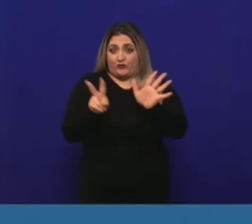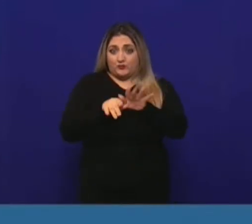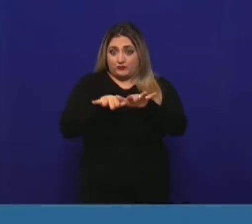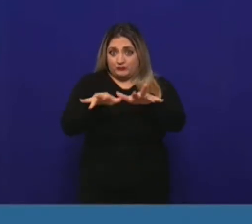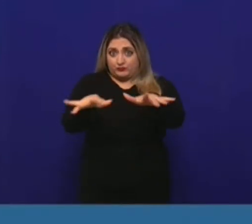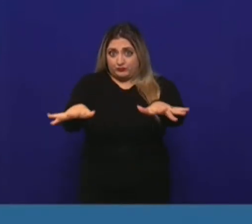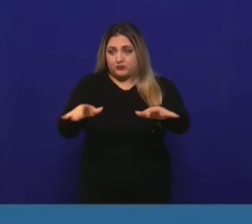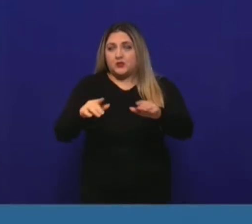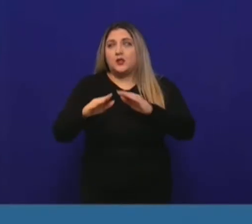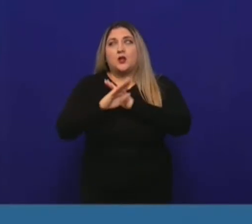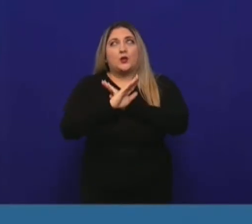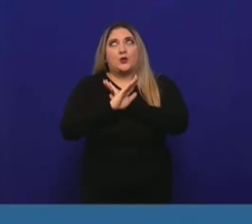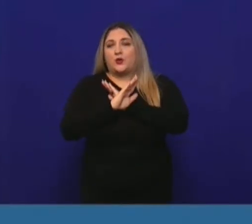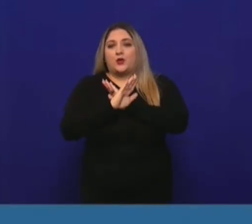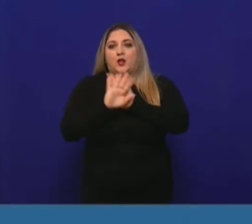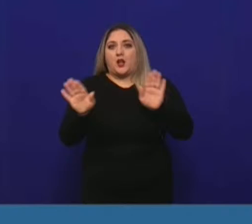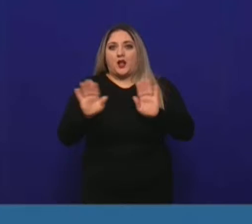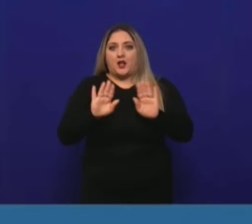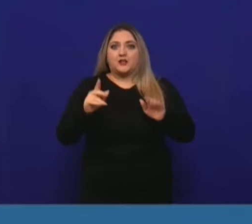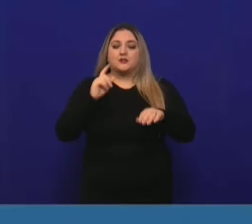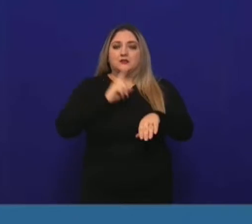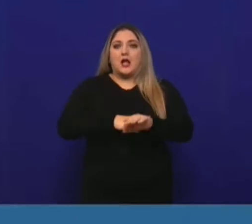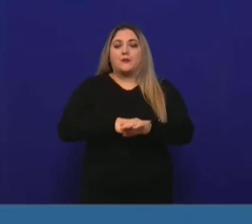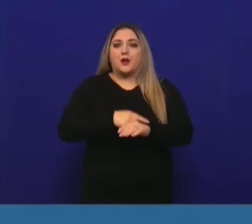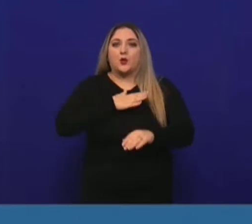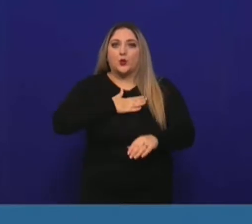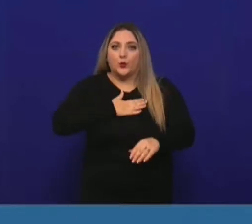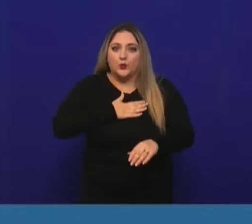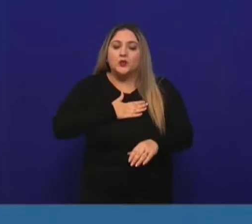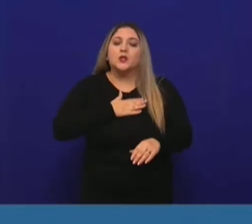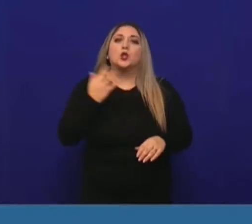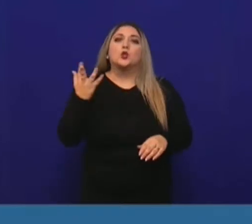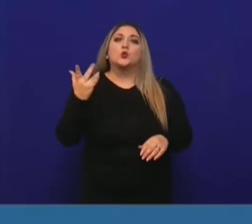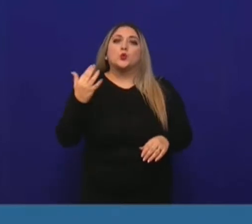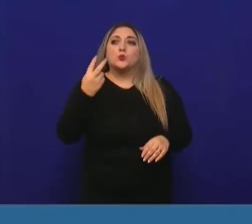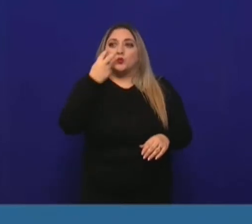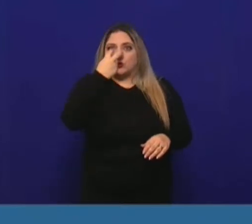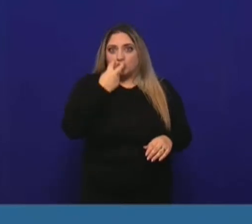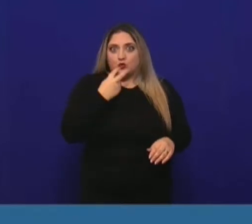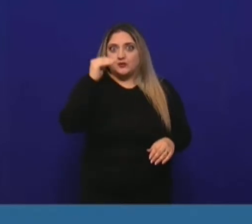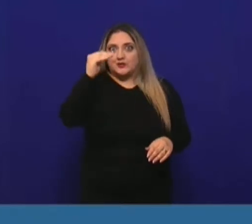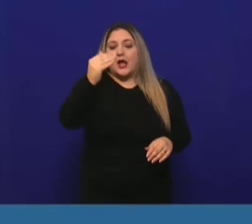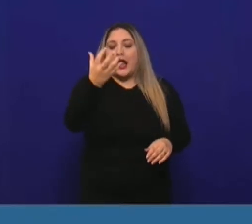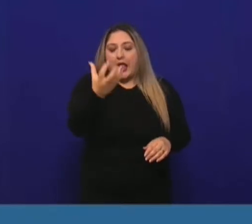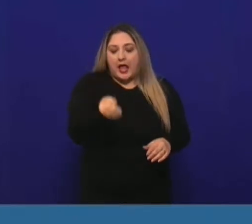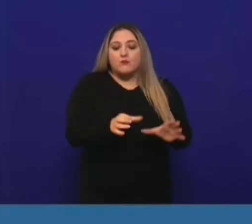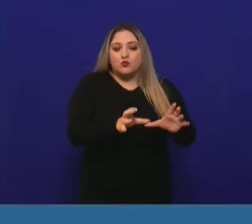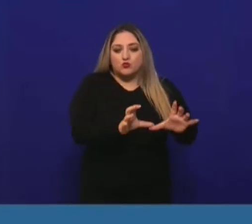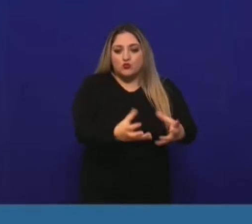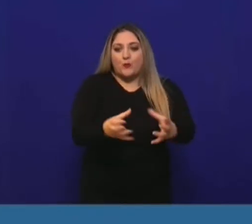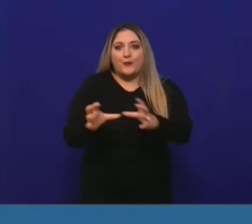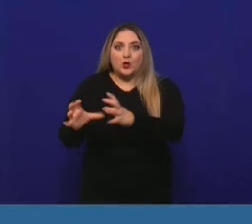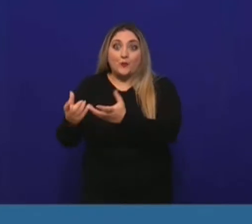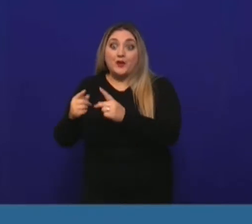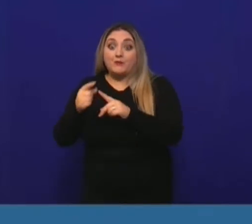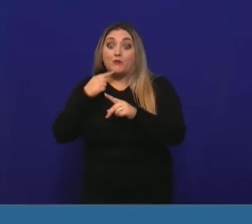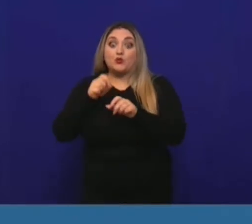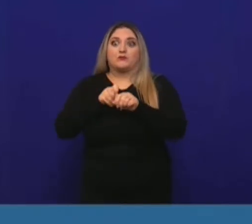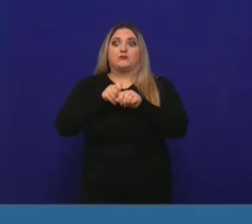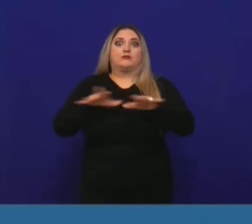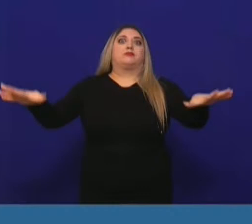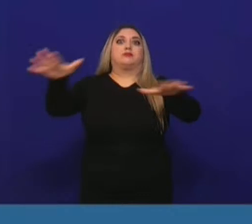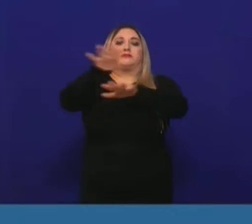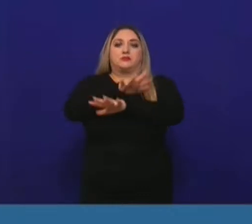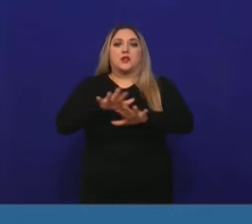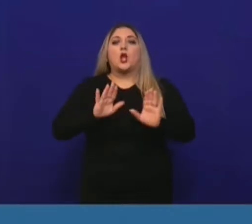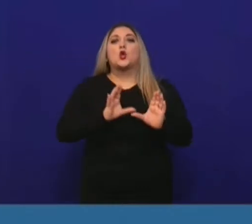ma reġgħet ġrat, u infatti n-numru ta' każijiet fid-djar kien hemm fejn kien hemm clusters, però kienu clusters li kienu